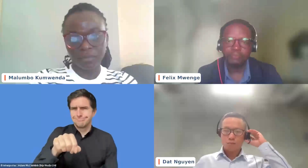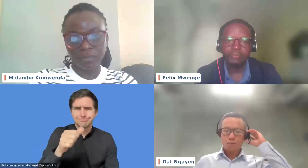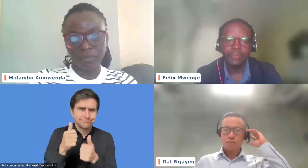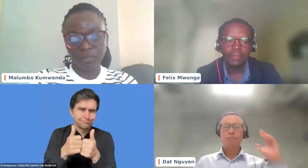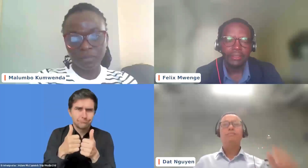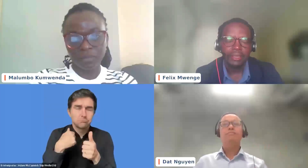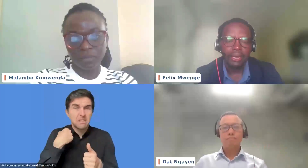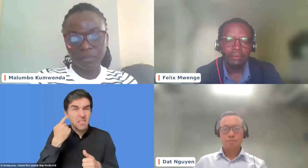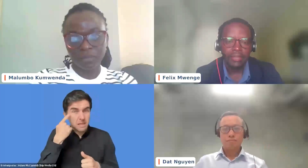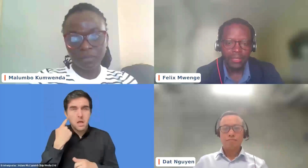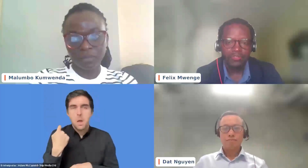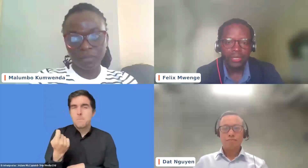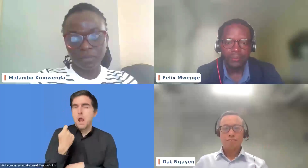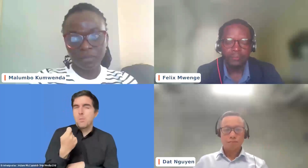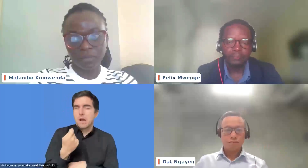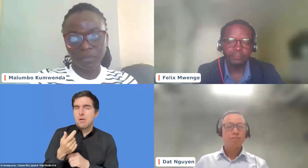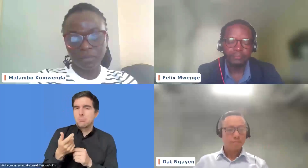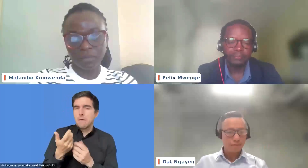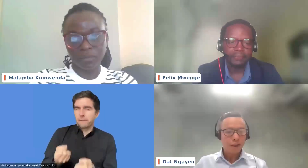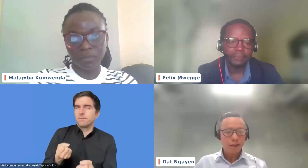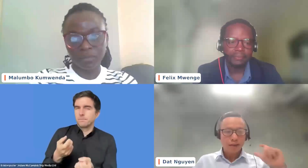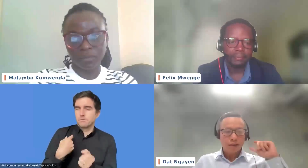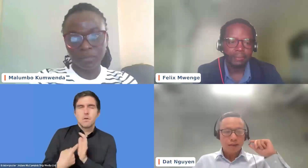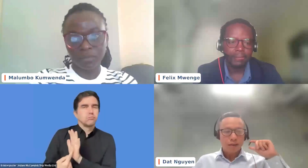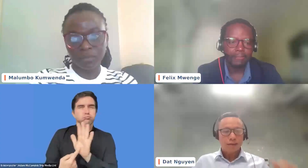do. Thank you for now.